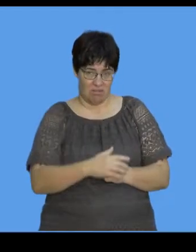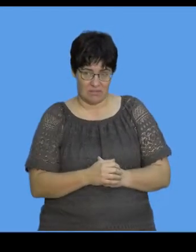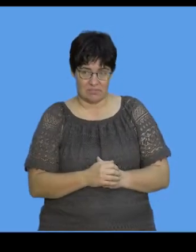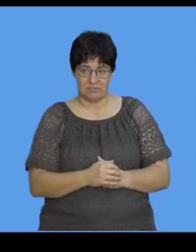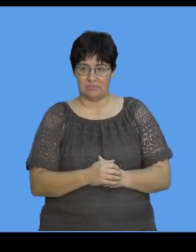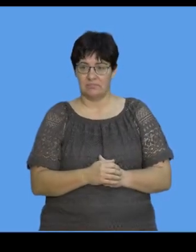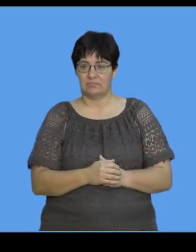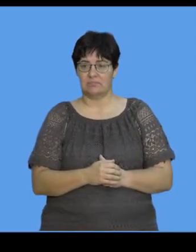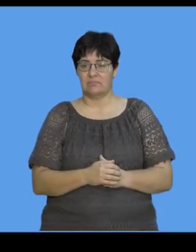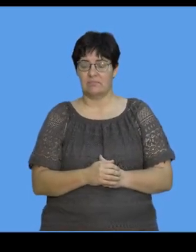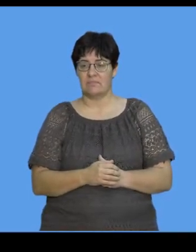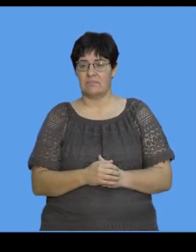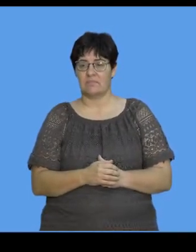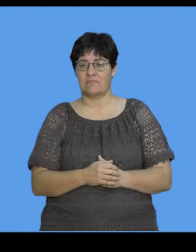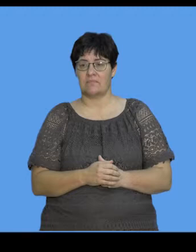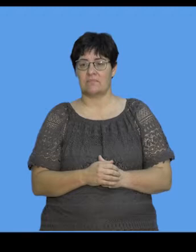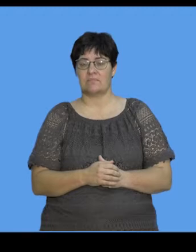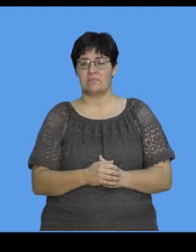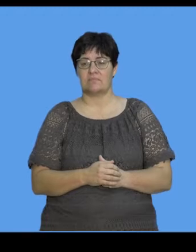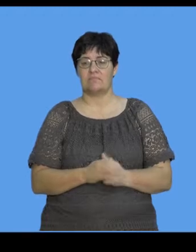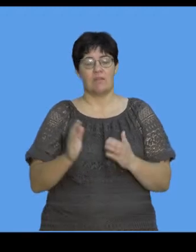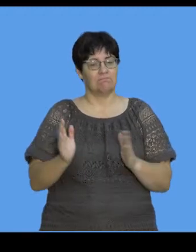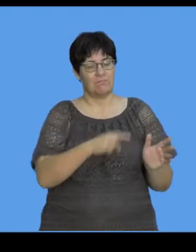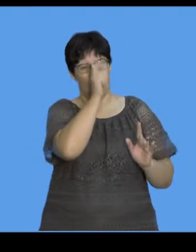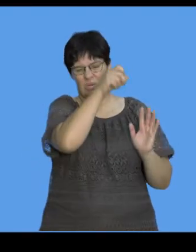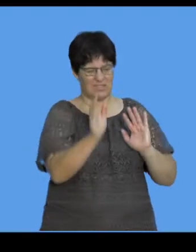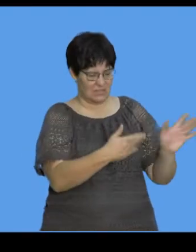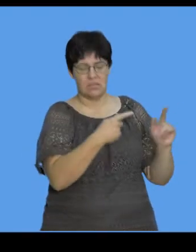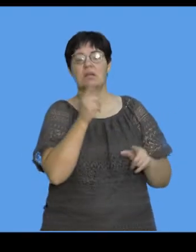mineral. Okay, I wanted to get there. We go. We're going to go past the keywords.